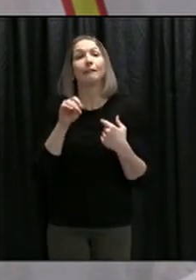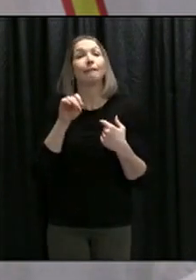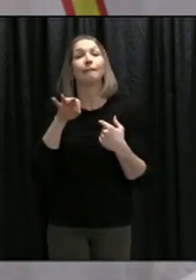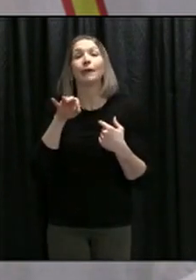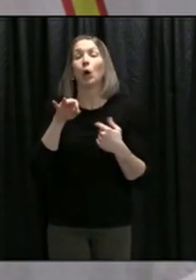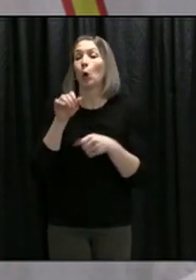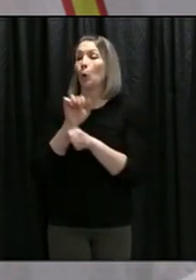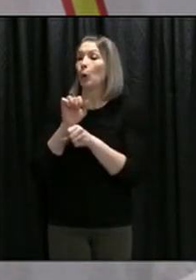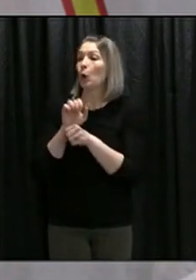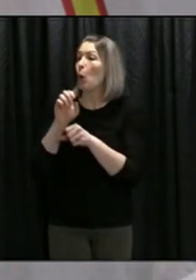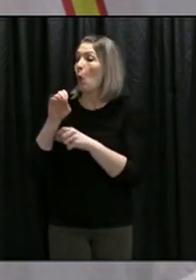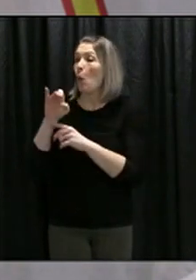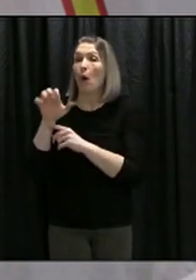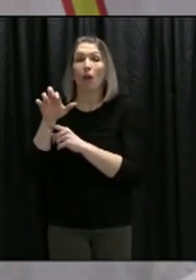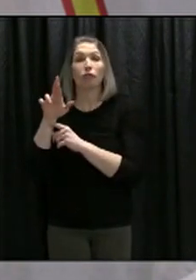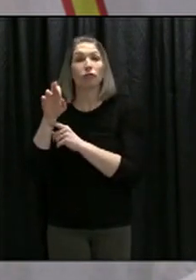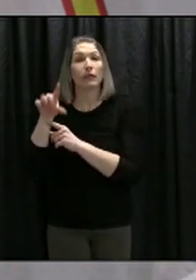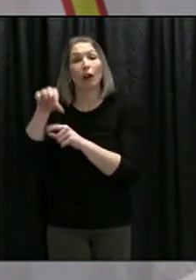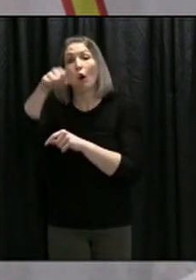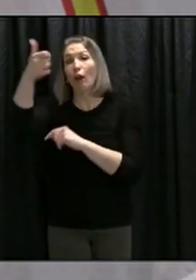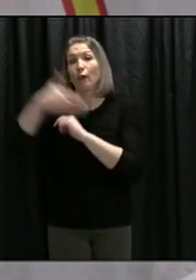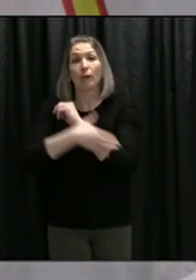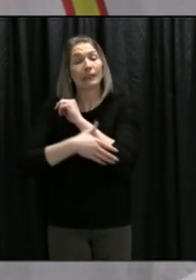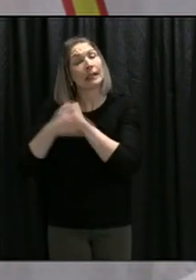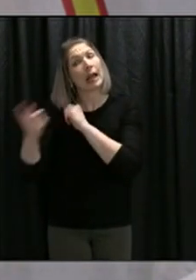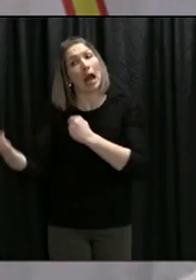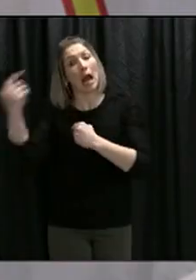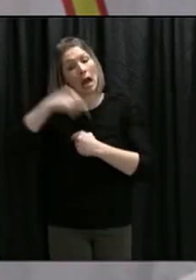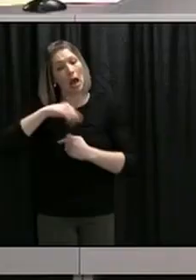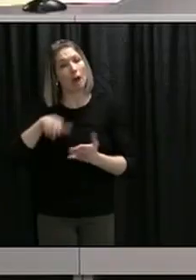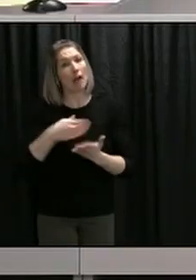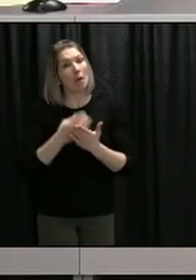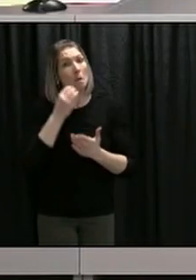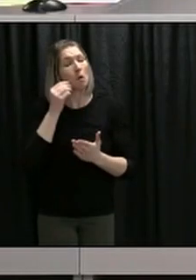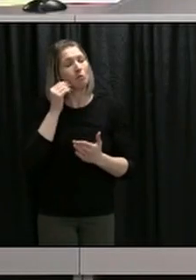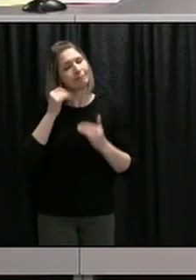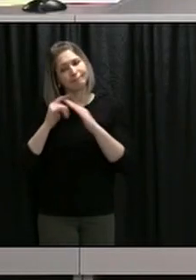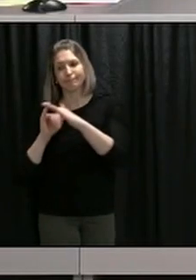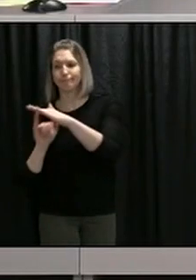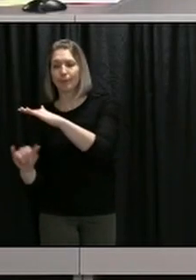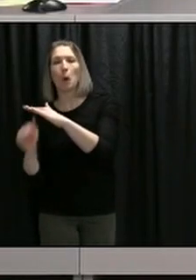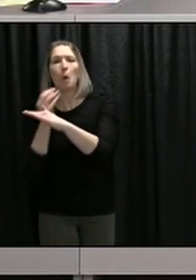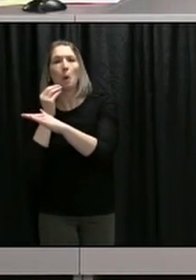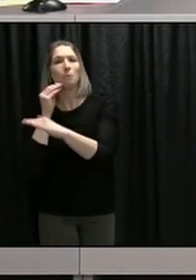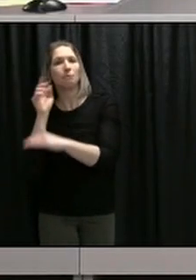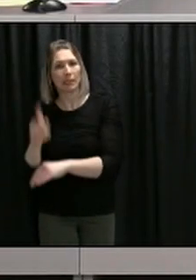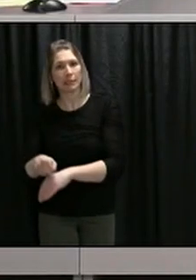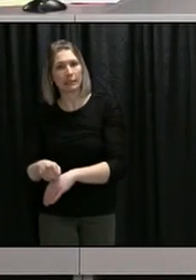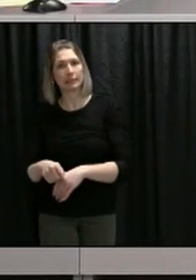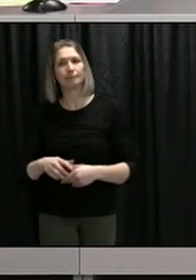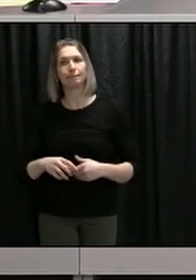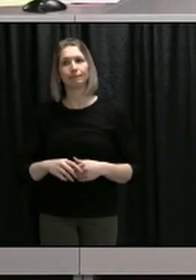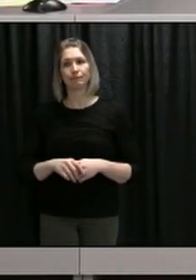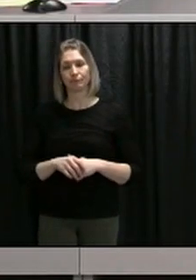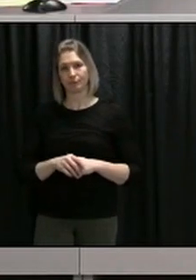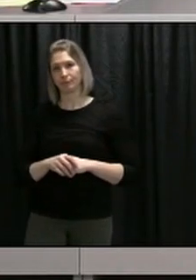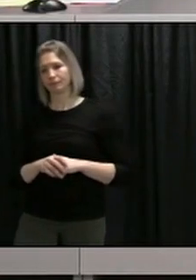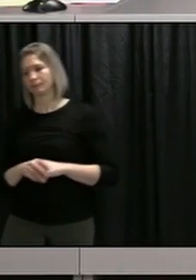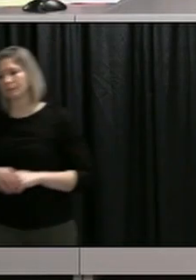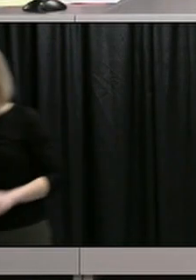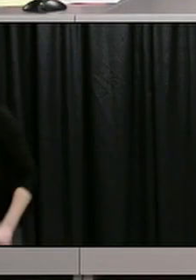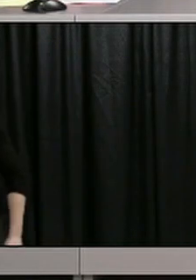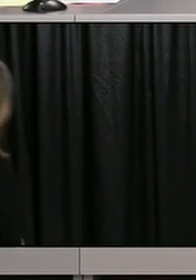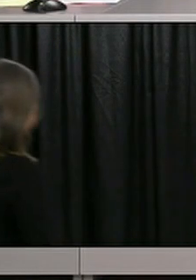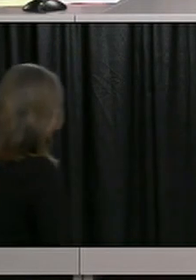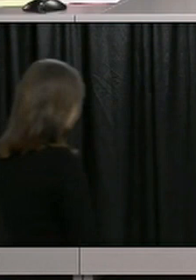you come back, you must self-isolate. Thank you. Our next questions are from Peter Cowan of CBC